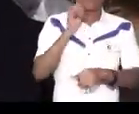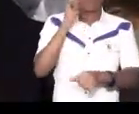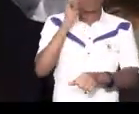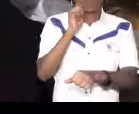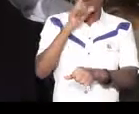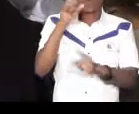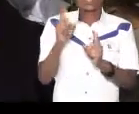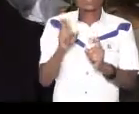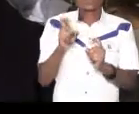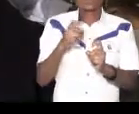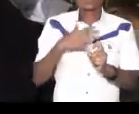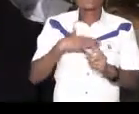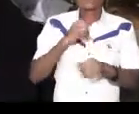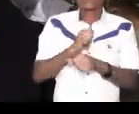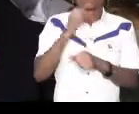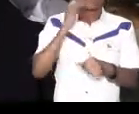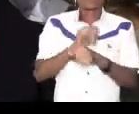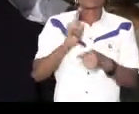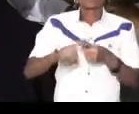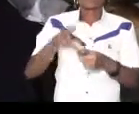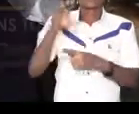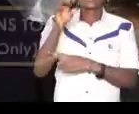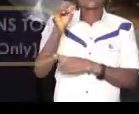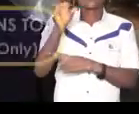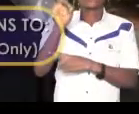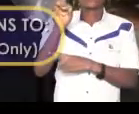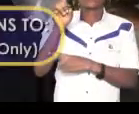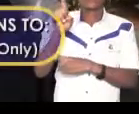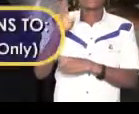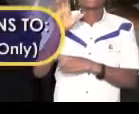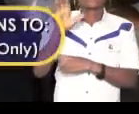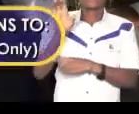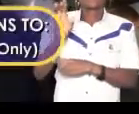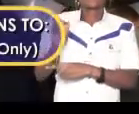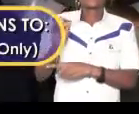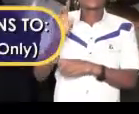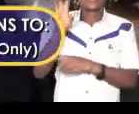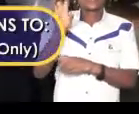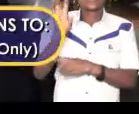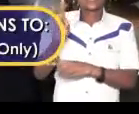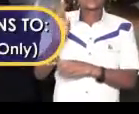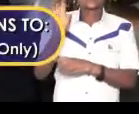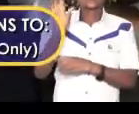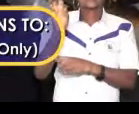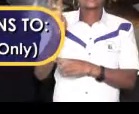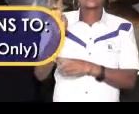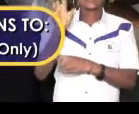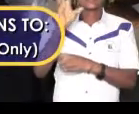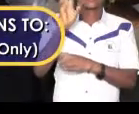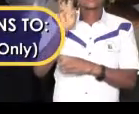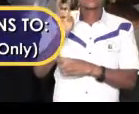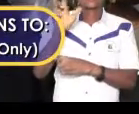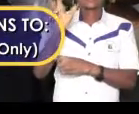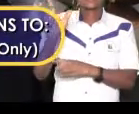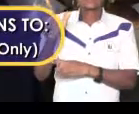your comments, and your assignments to 081 50 86